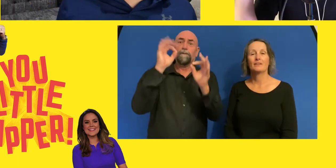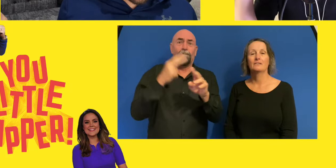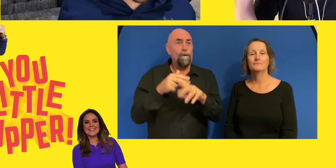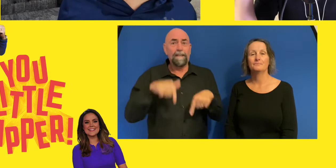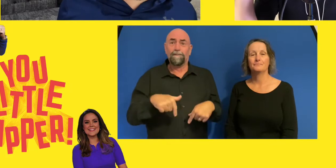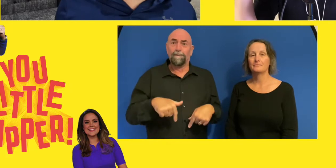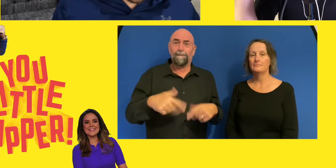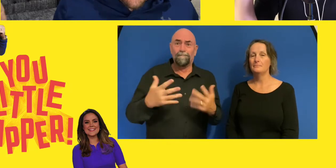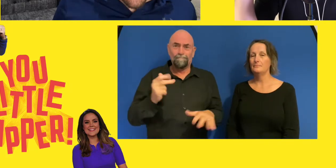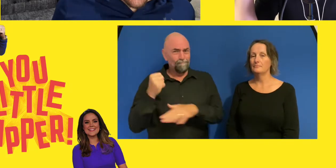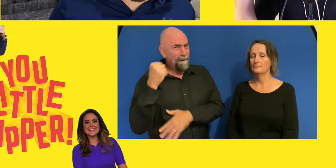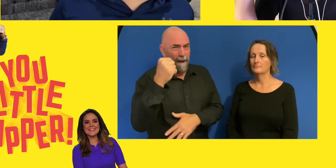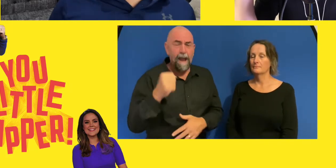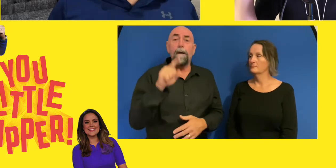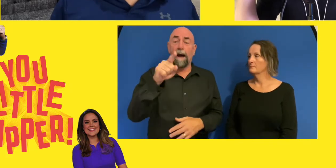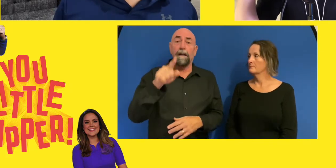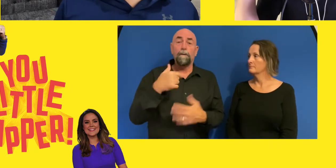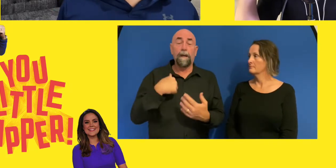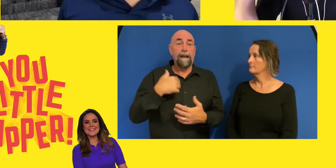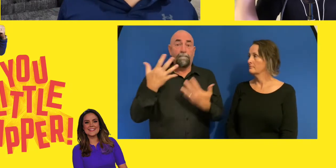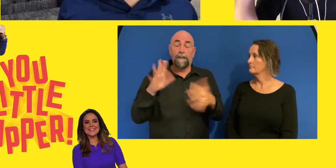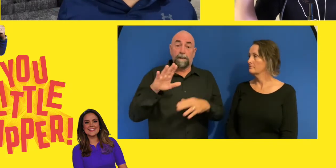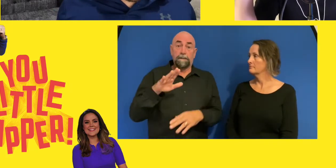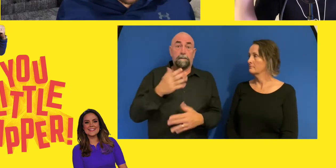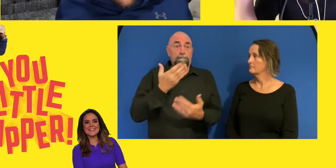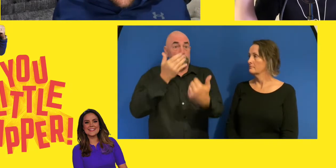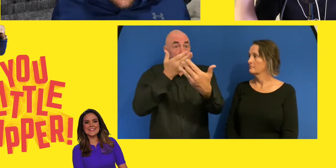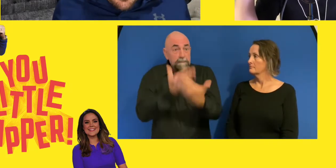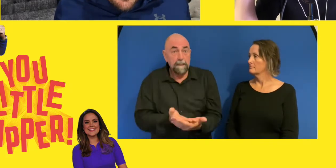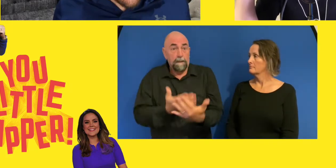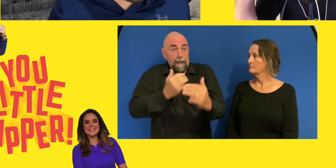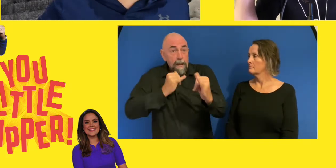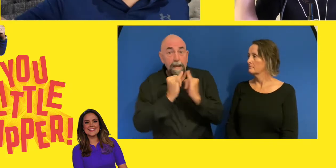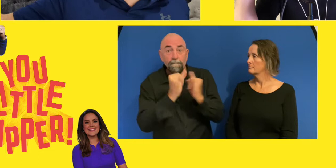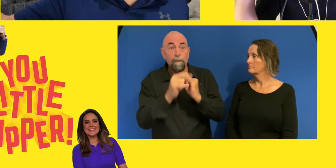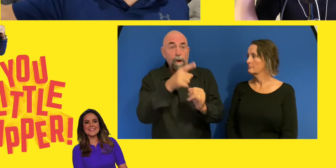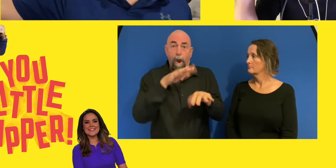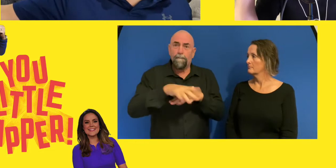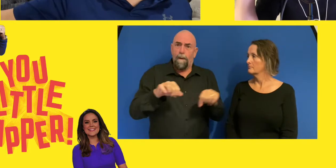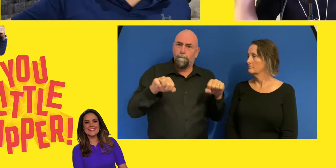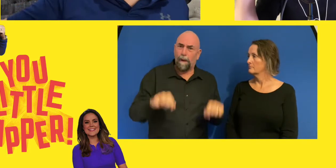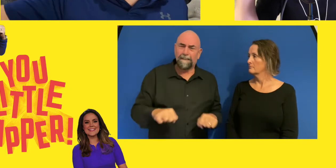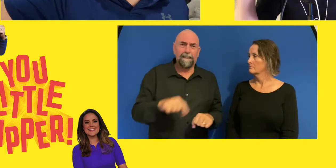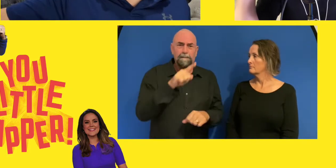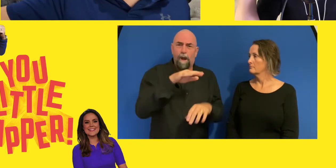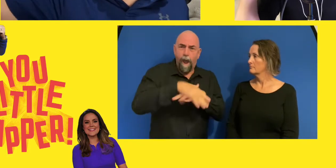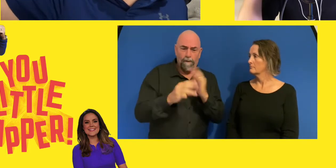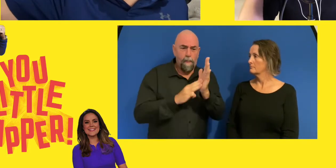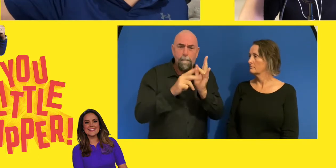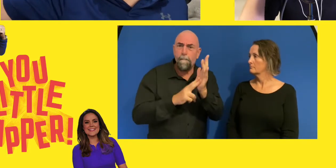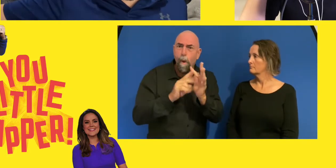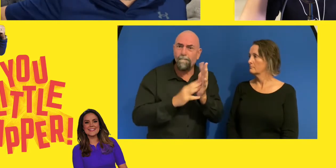Ripper. It's the first time across 2 games that we actually get to sit down with the president behind the movement, the person who